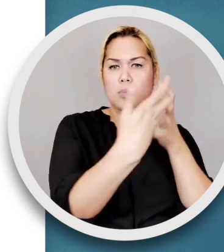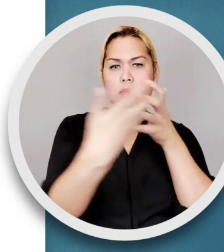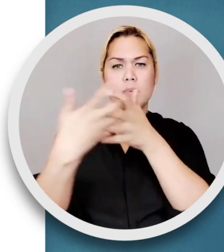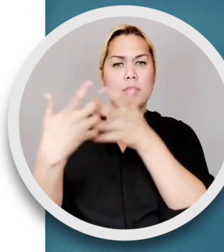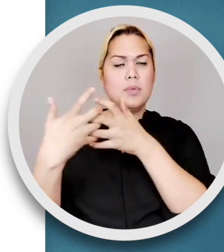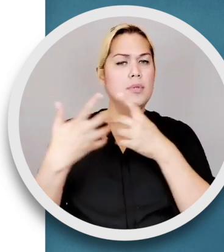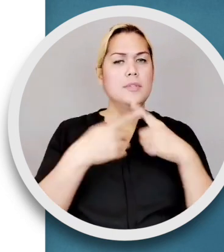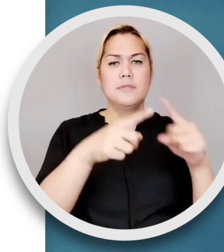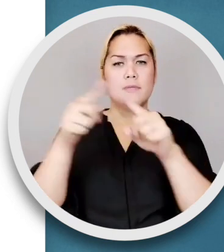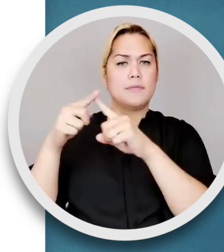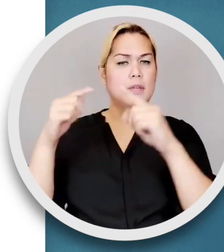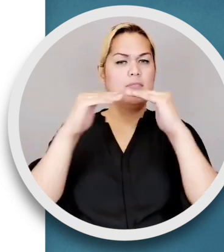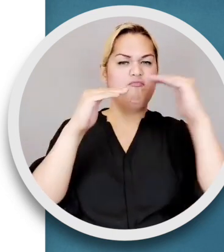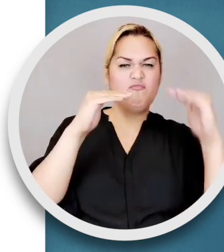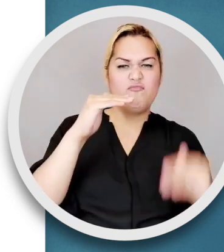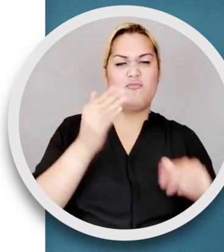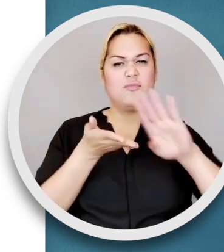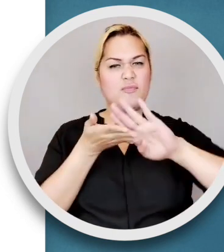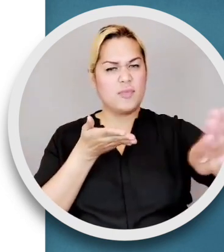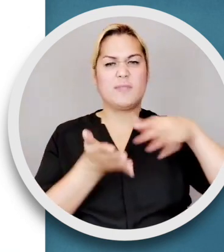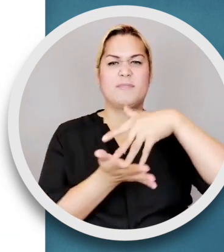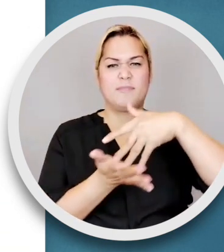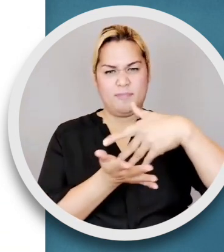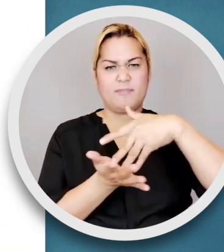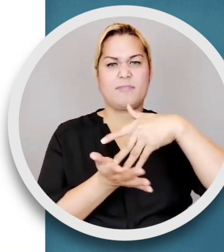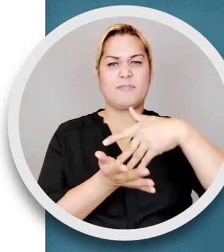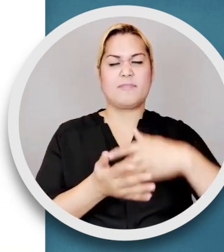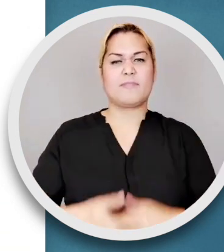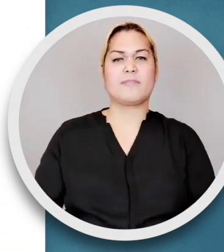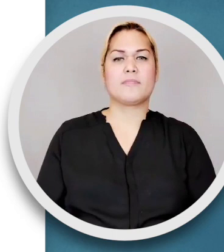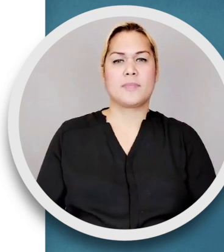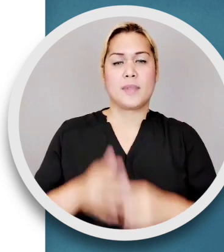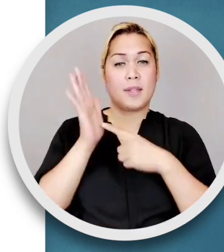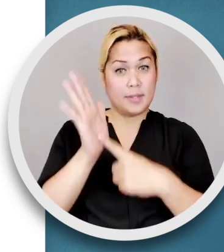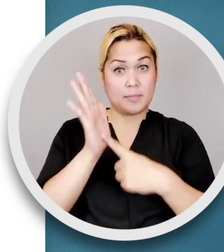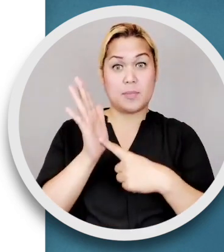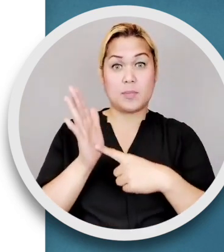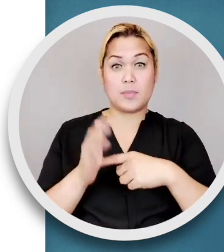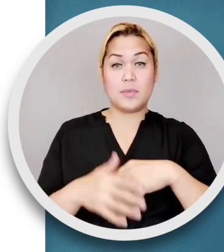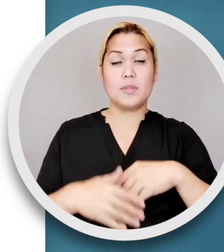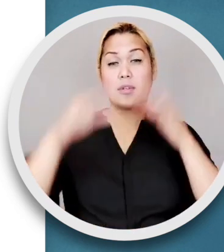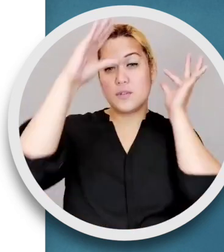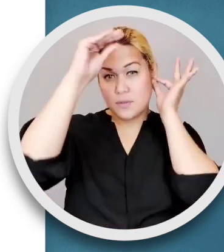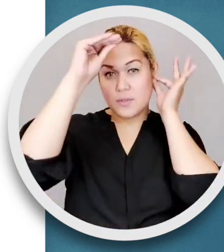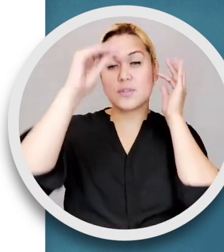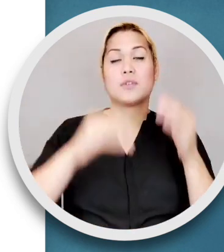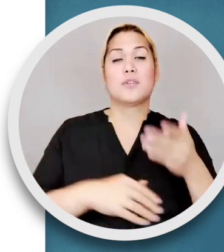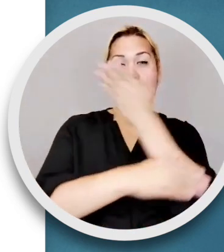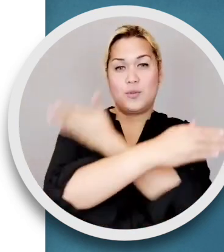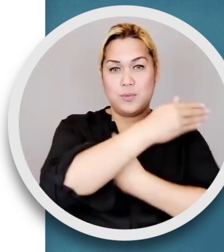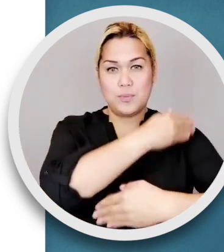inequality, exclusion, and vulnerability, such as gender, disabilities,